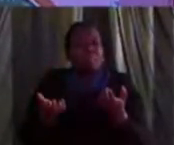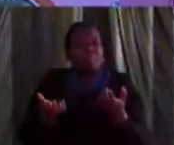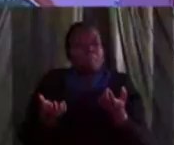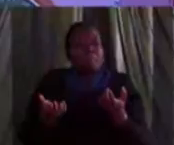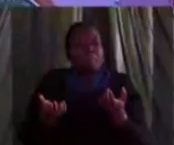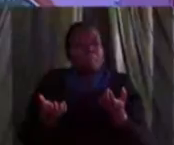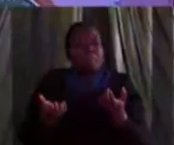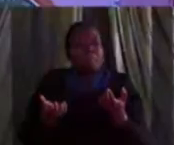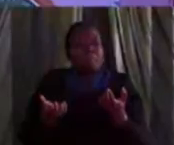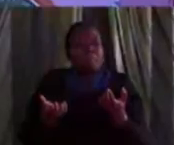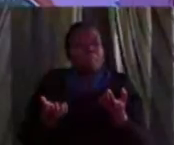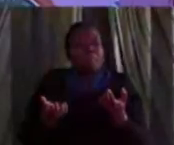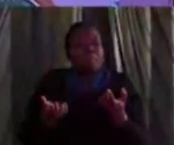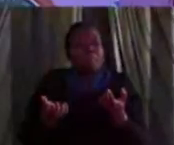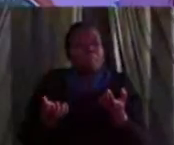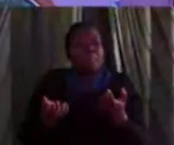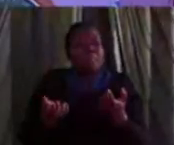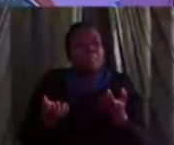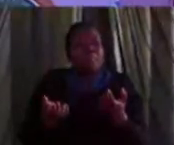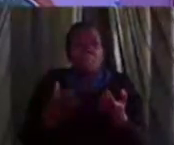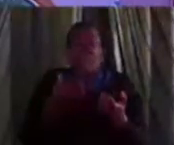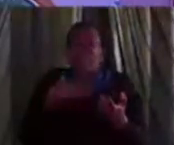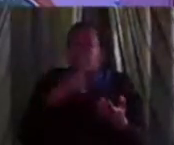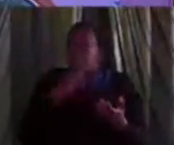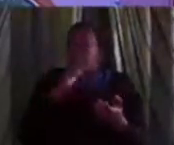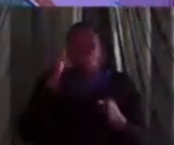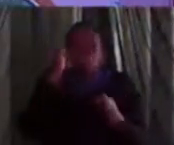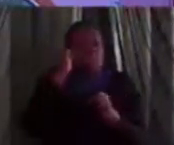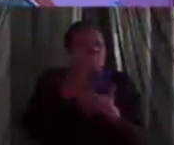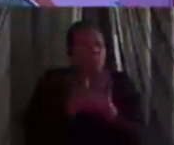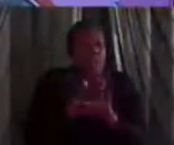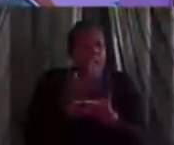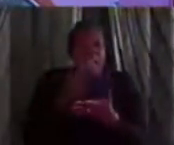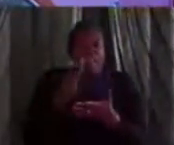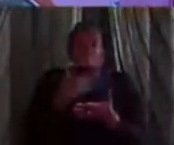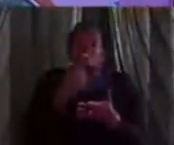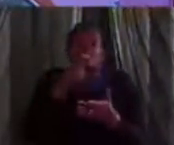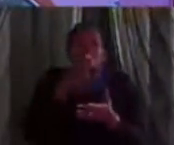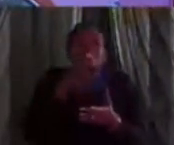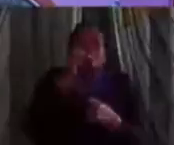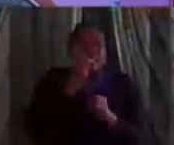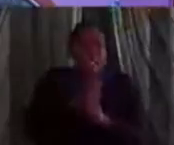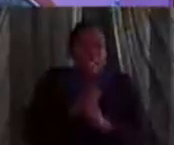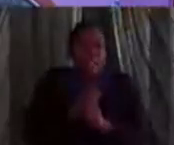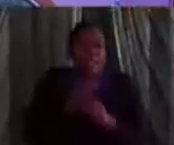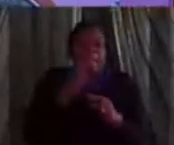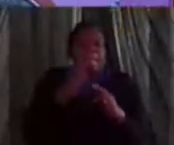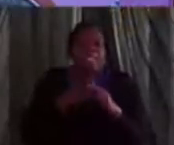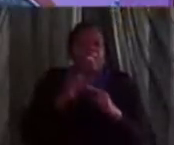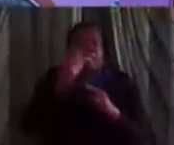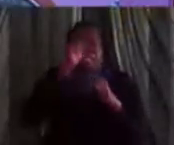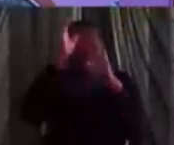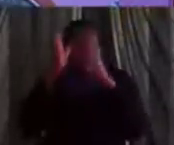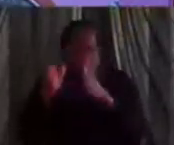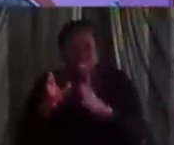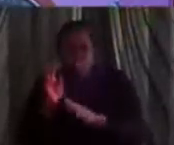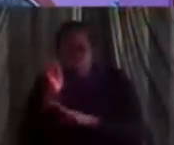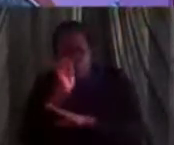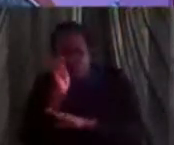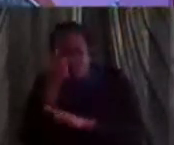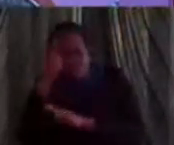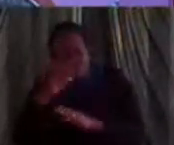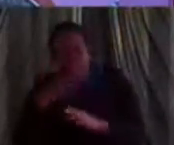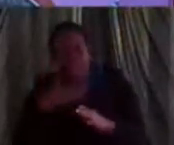program at the University of Nairobi. I'm not even sure whether you wanted to do that. But teachers are the people we look for as